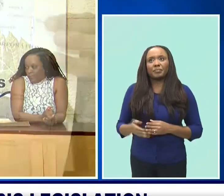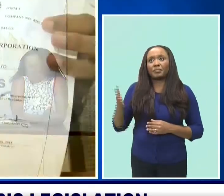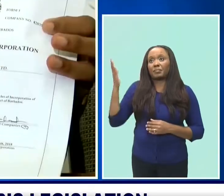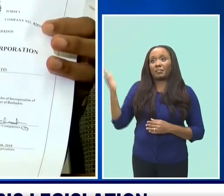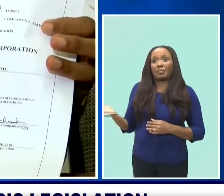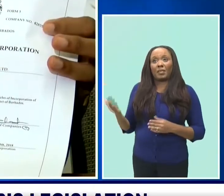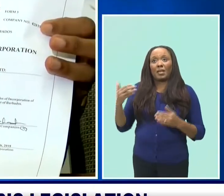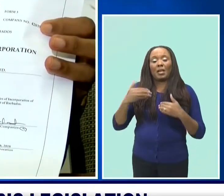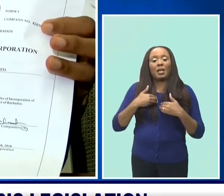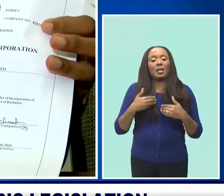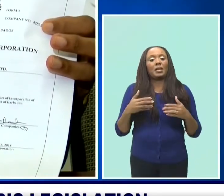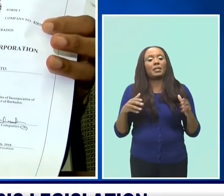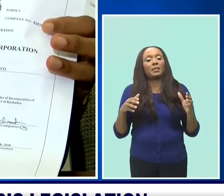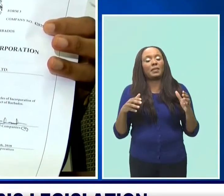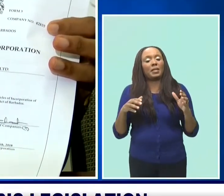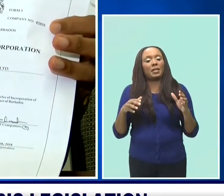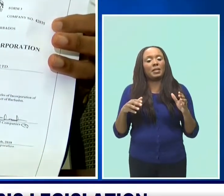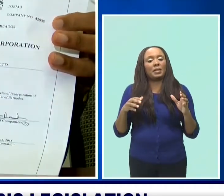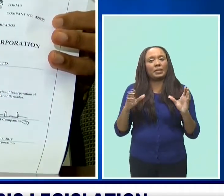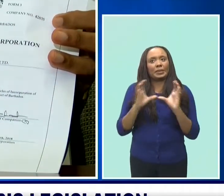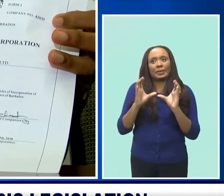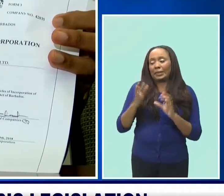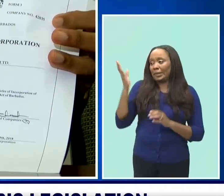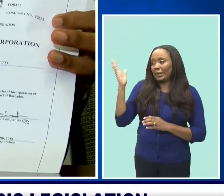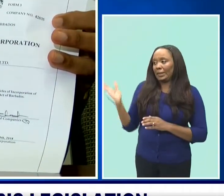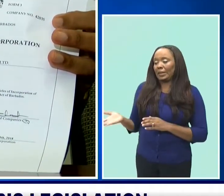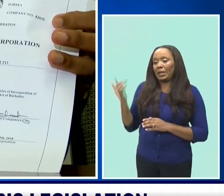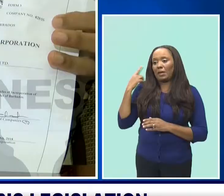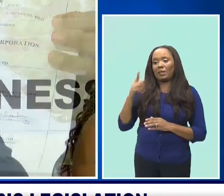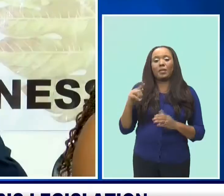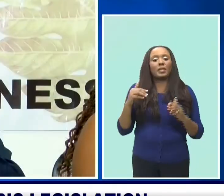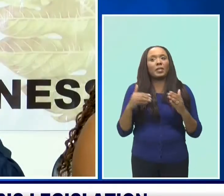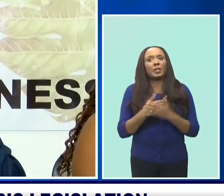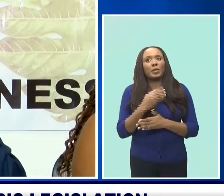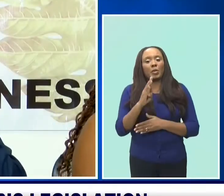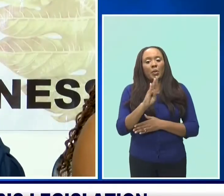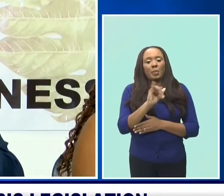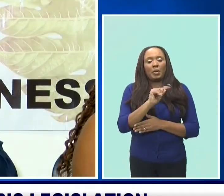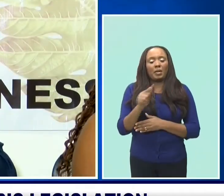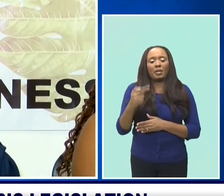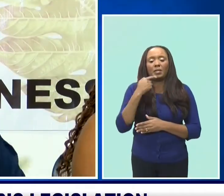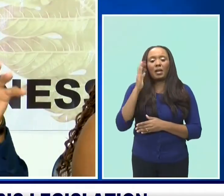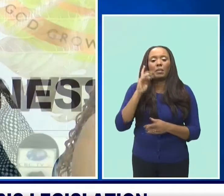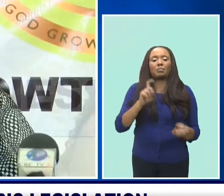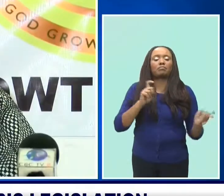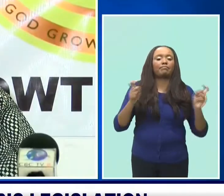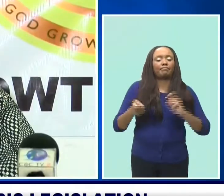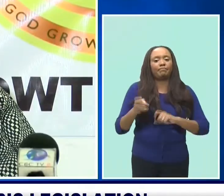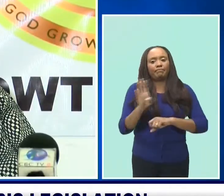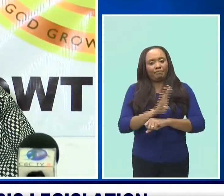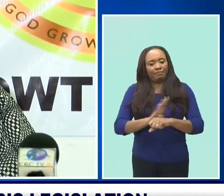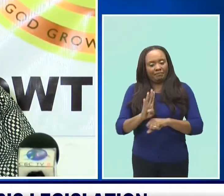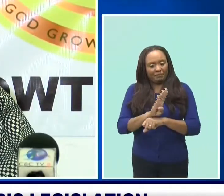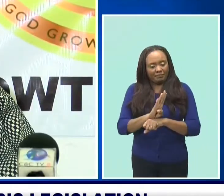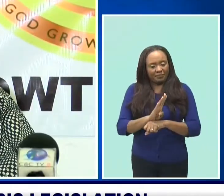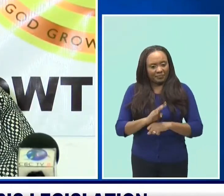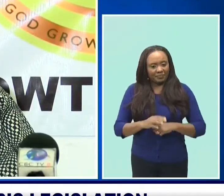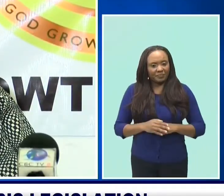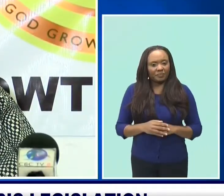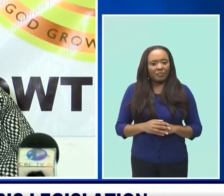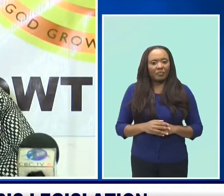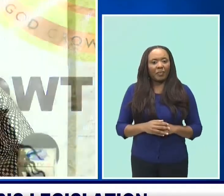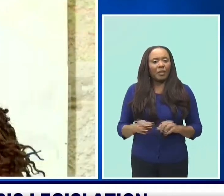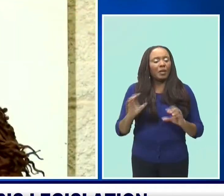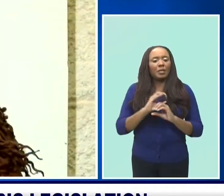Cannabis Licensing Authority, Mr. Gibson charged that the bill will transform the societal landscape of Barbados. According to him, there's